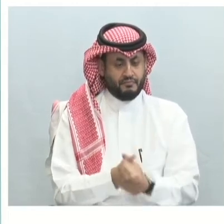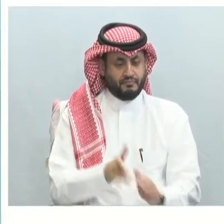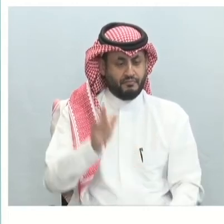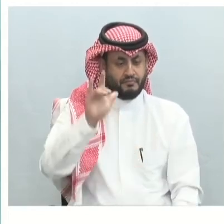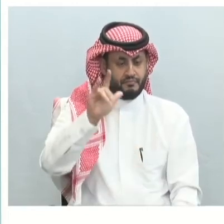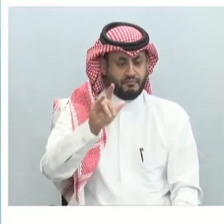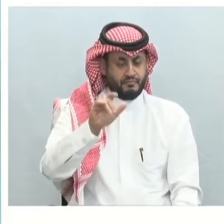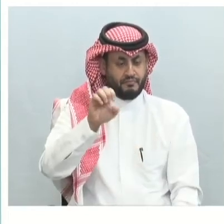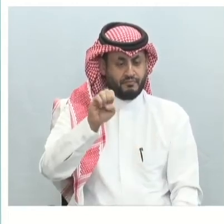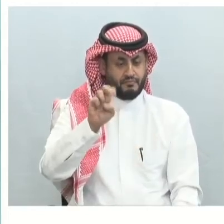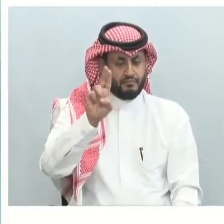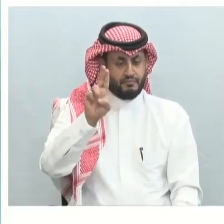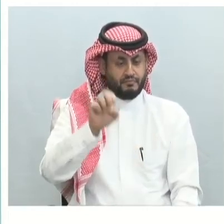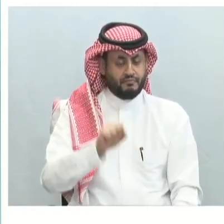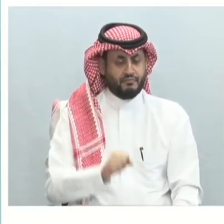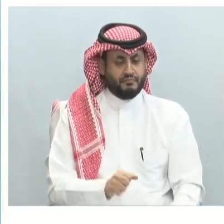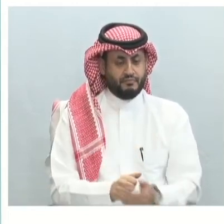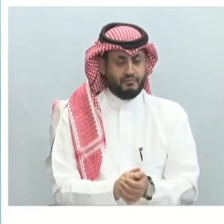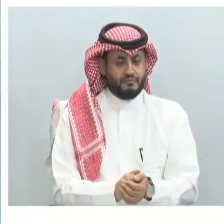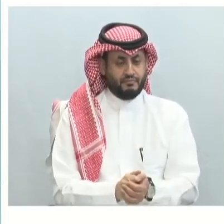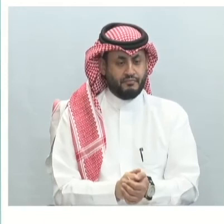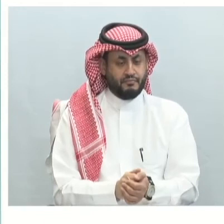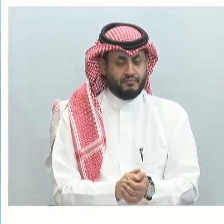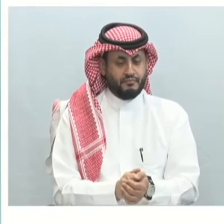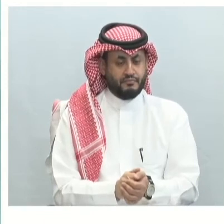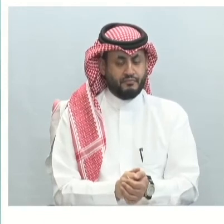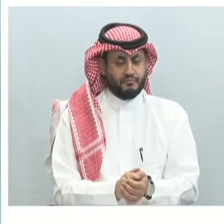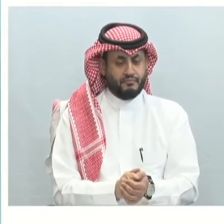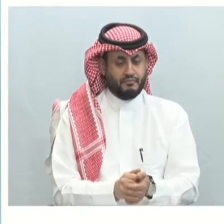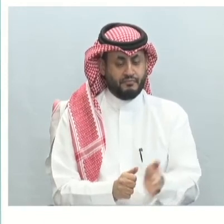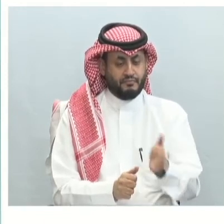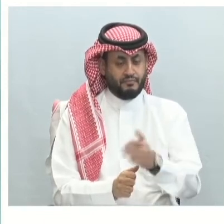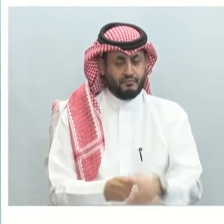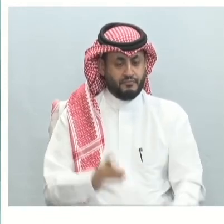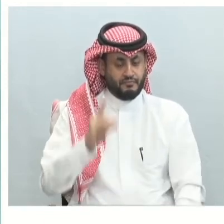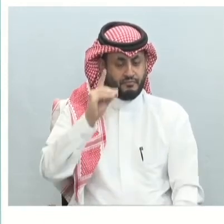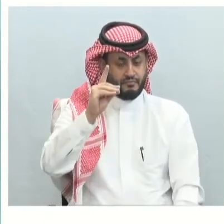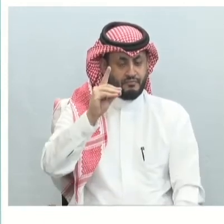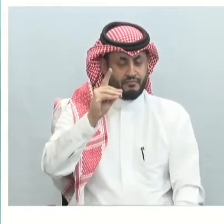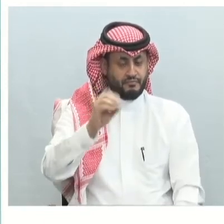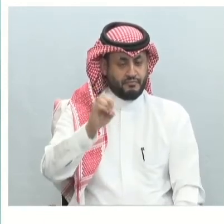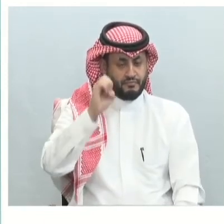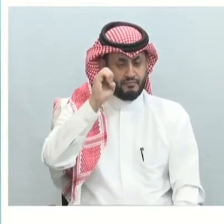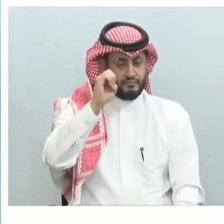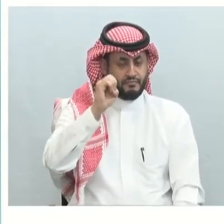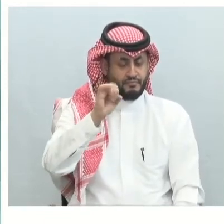Y, O, U. And this is you. What are you? Then we have